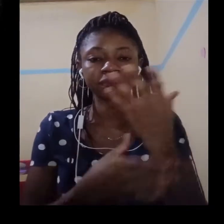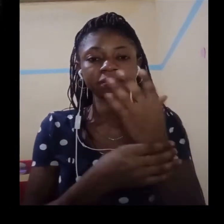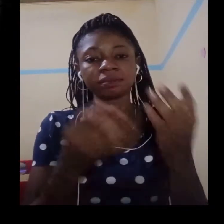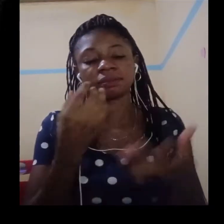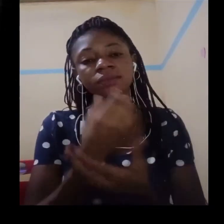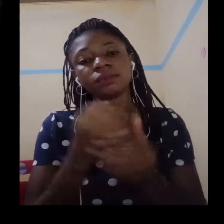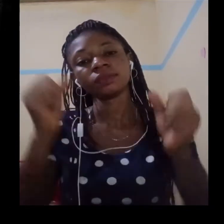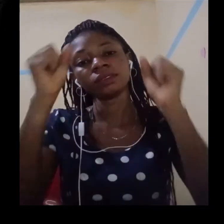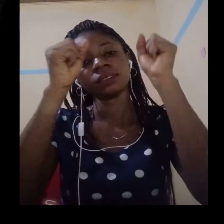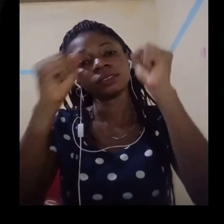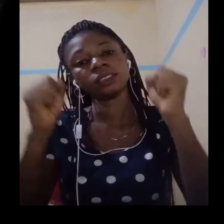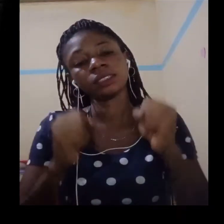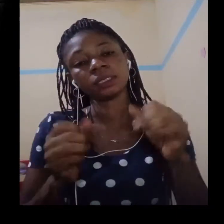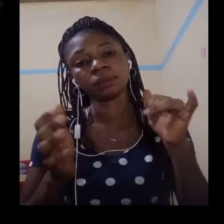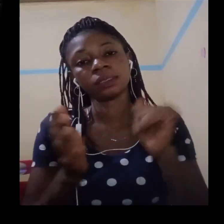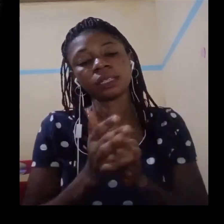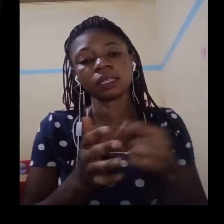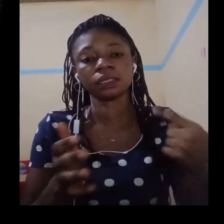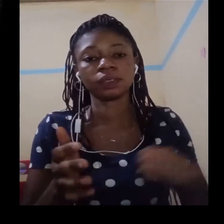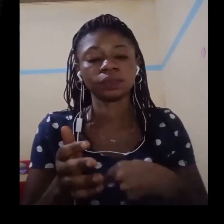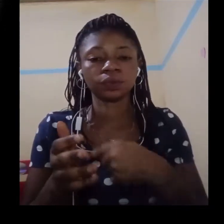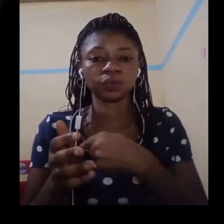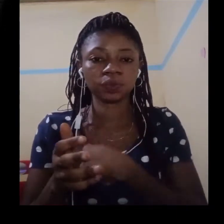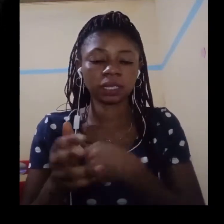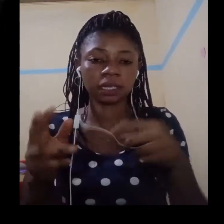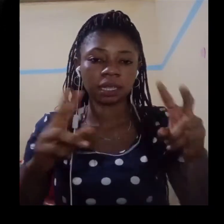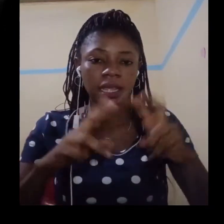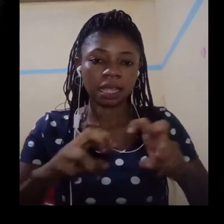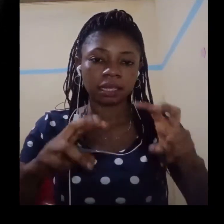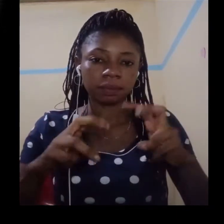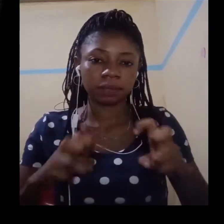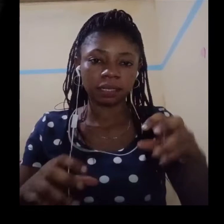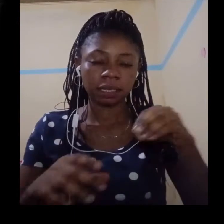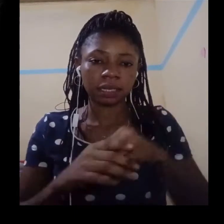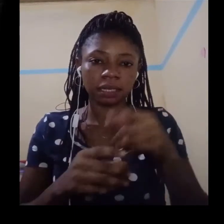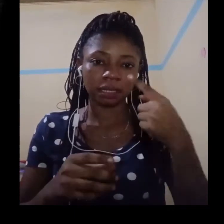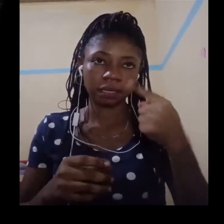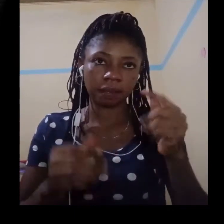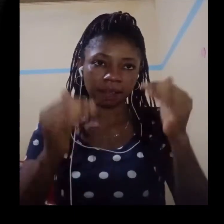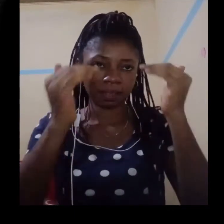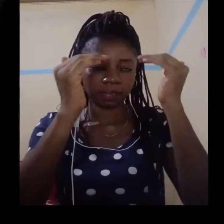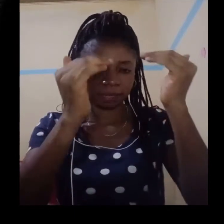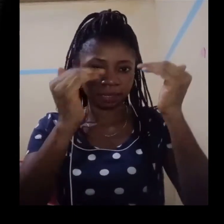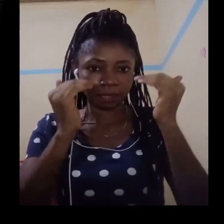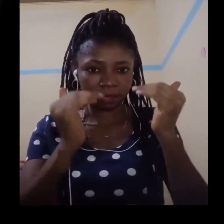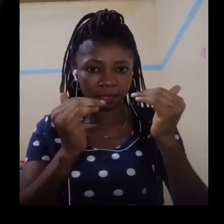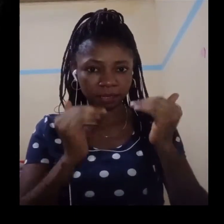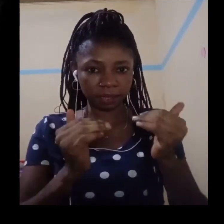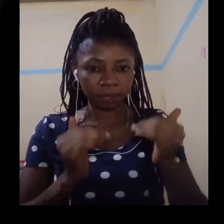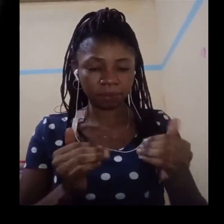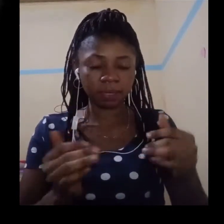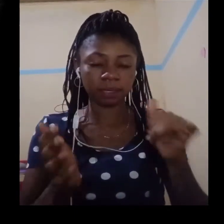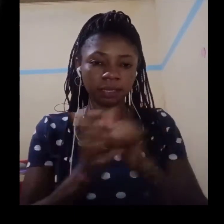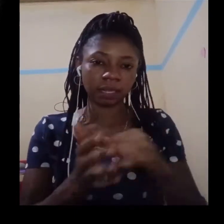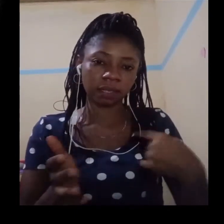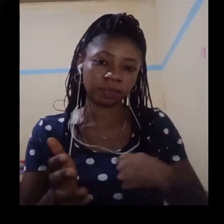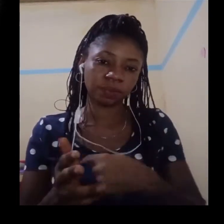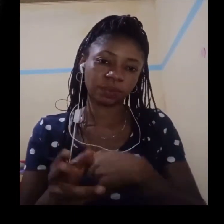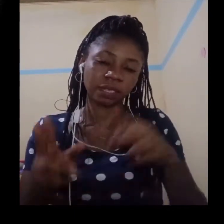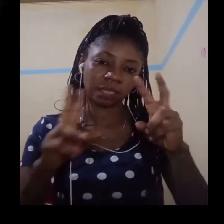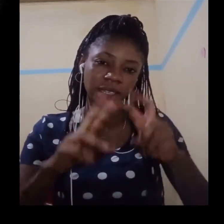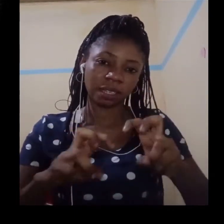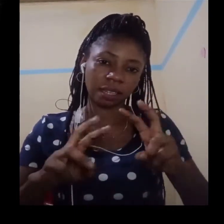looked at. I would say that this part of our story featured a lot of B handshape or the